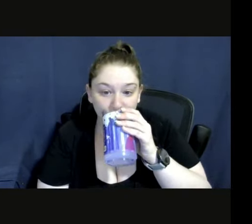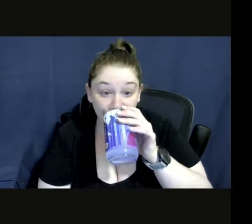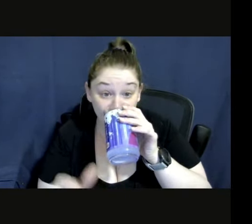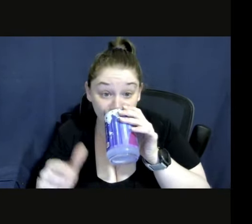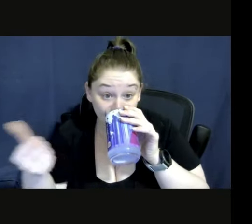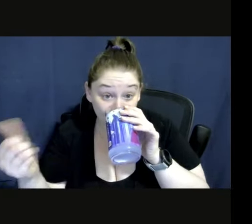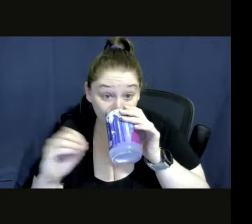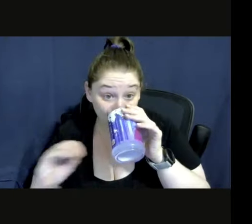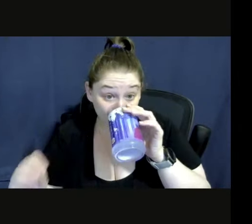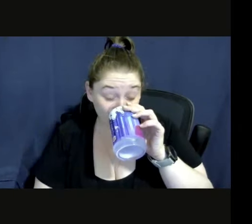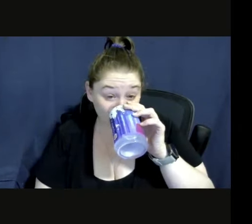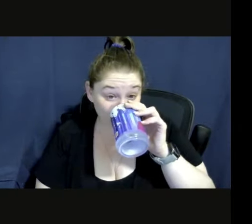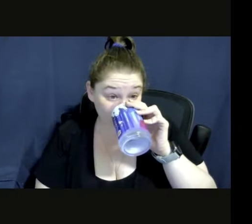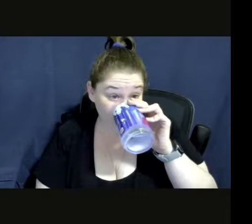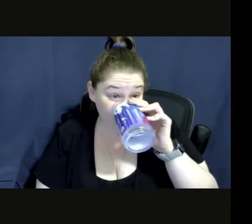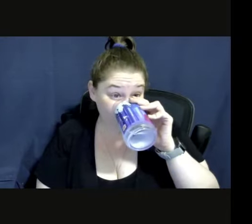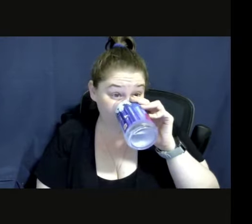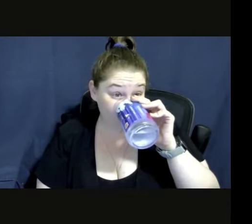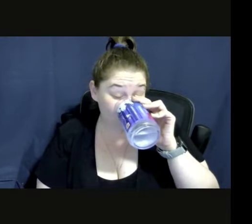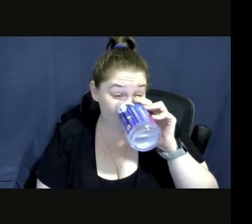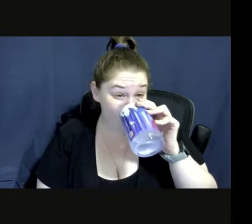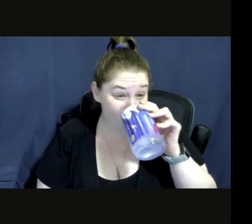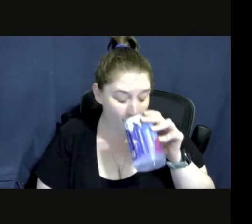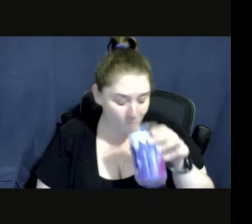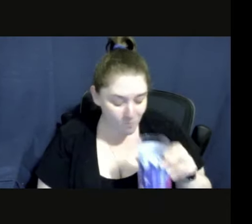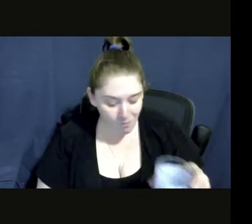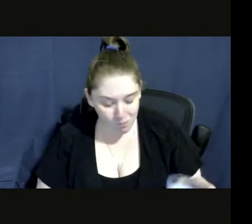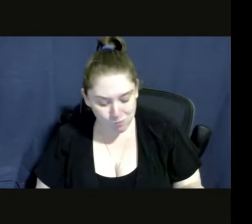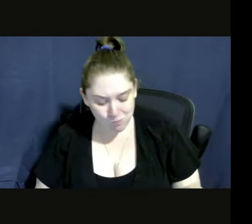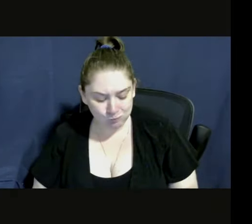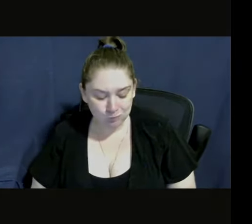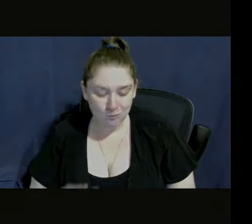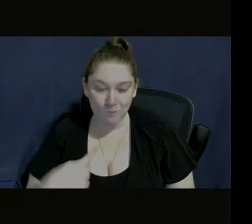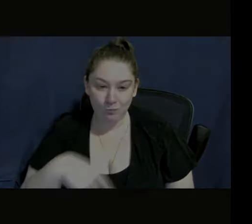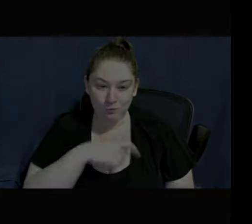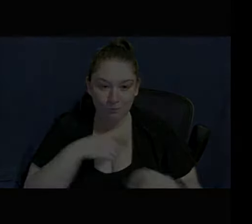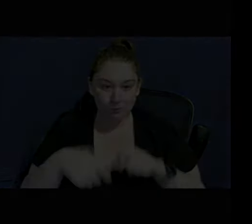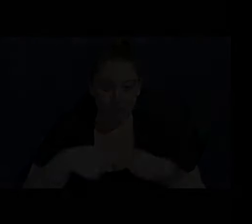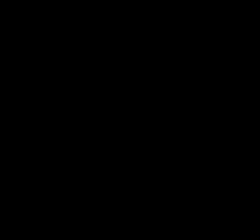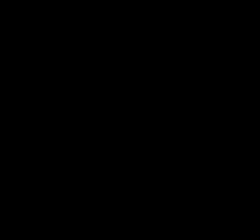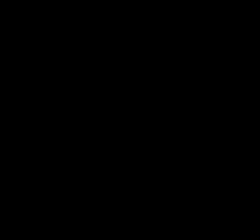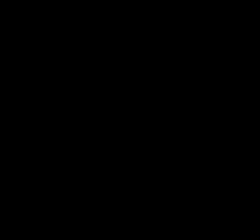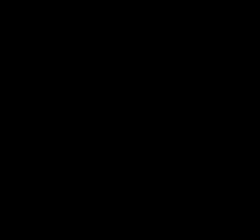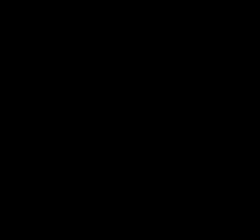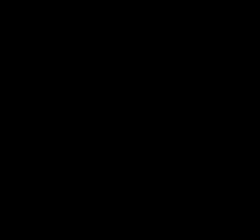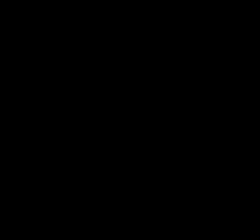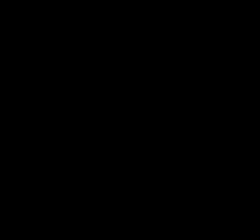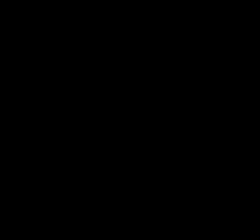else before us, we are adjourned.